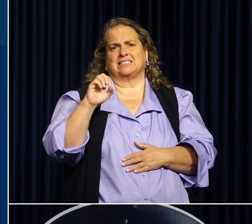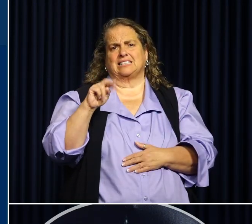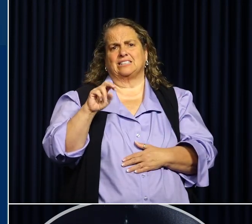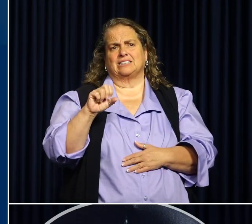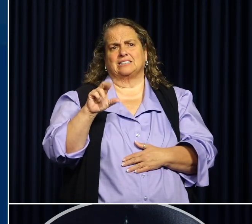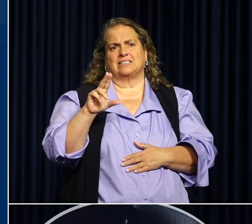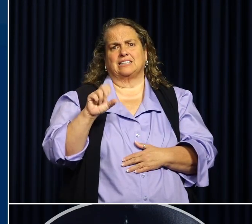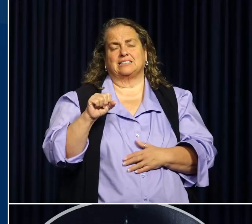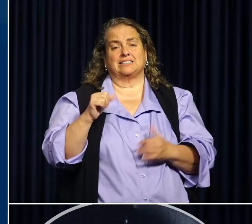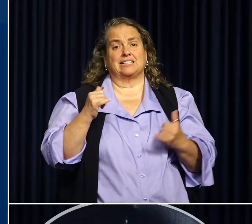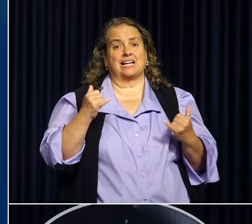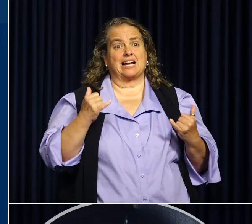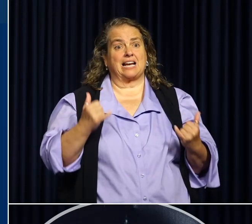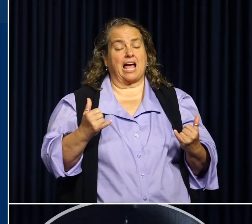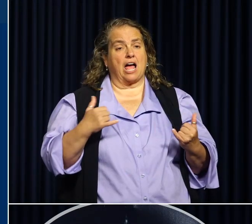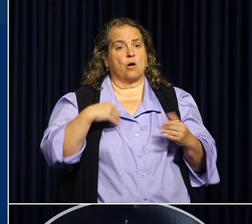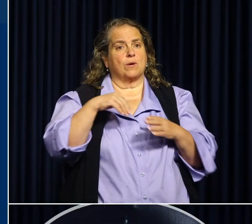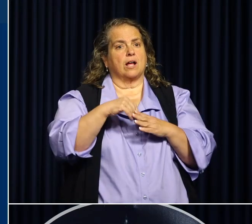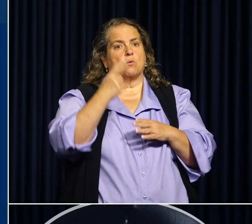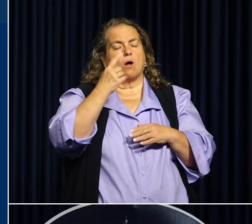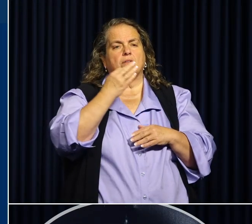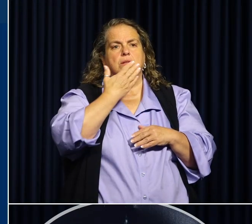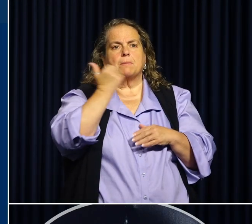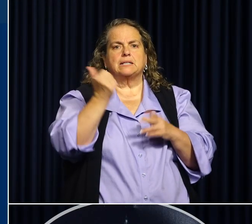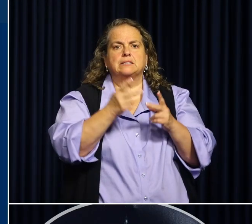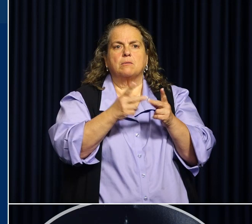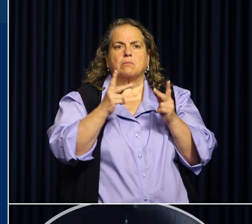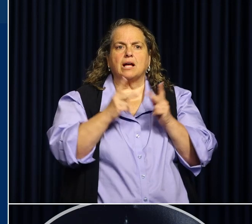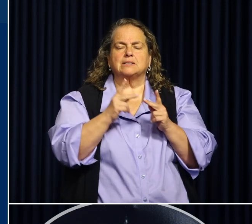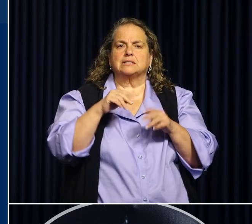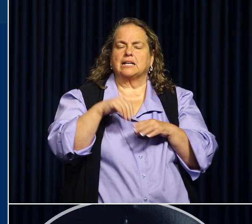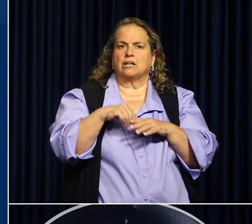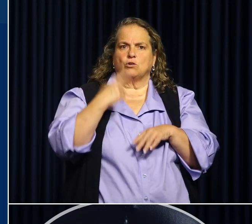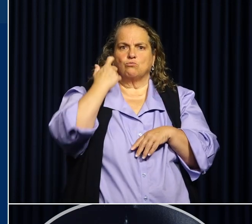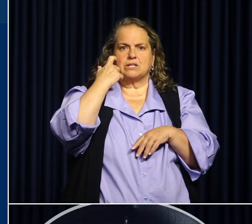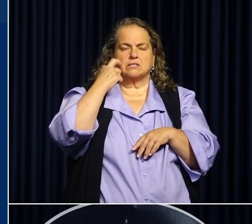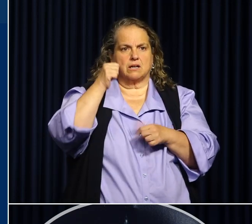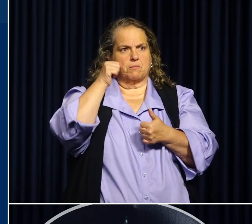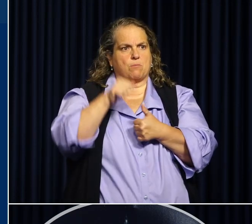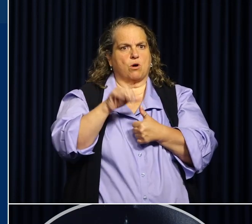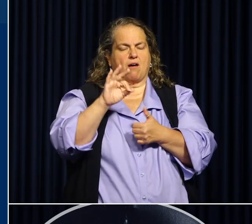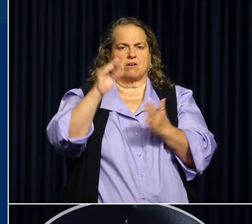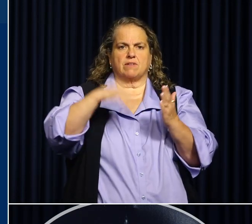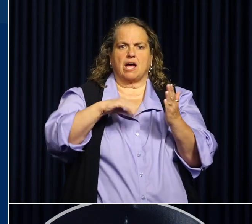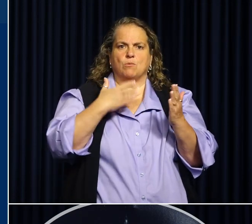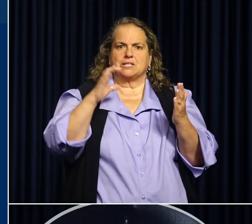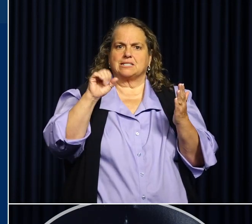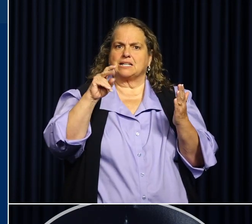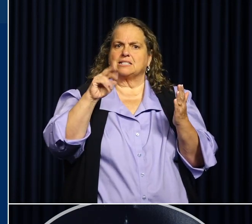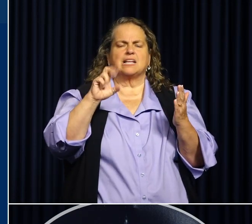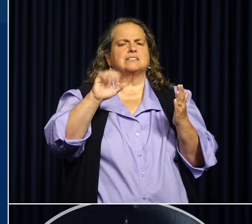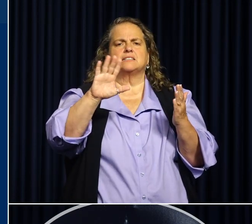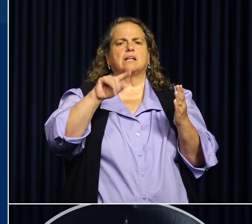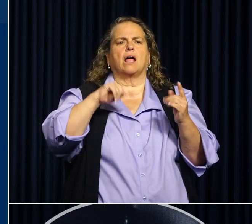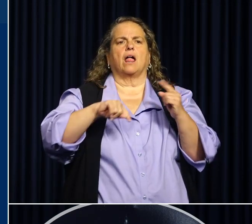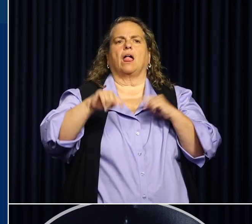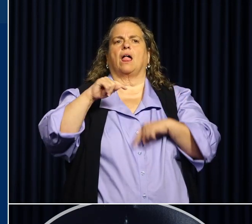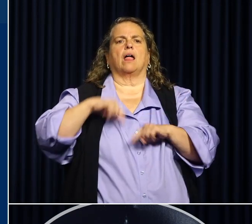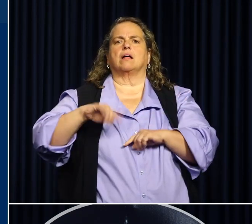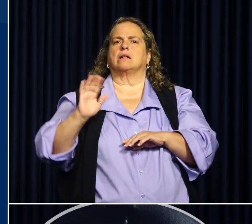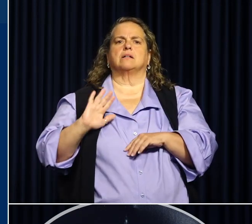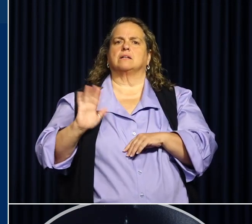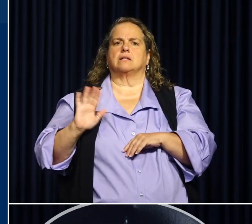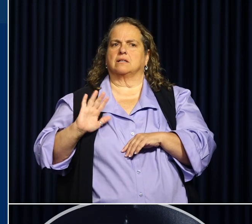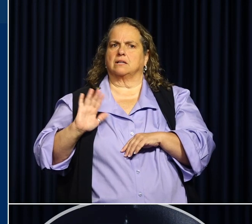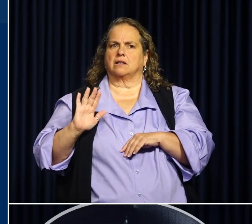right now are in one of the best places that we've been in recent memory at filling out our census. Let's not fall backwards. We